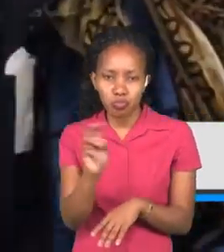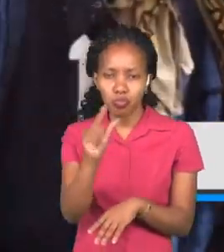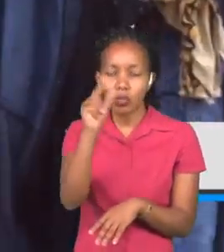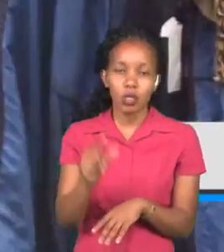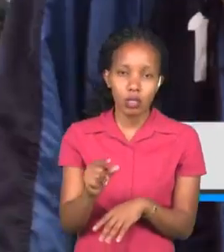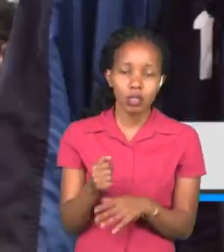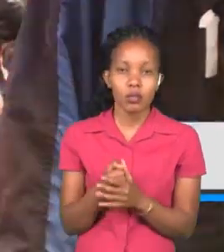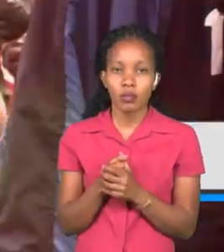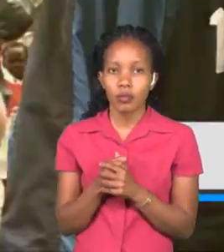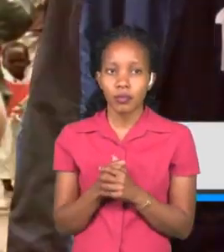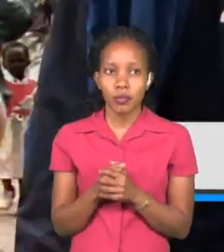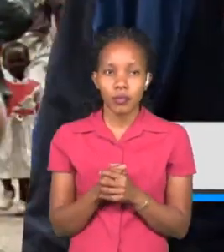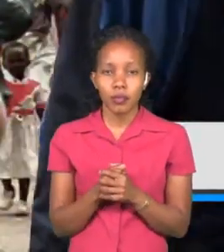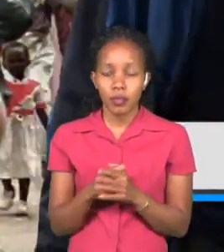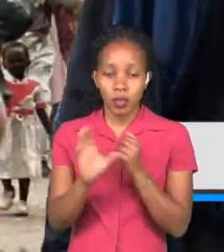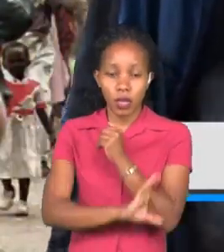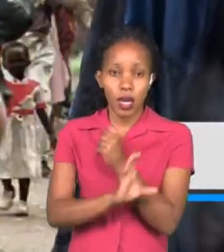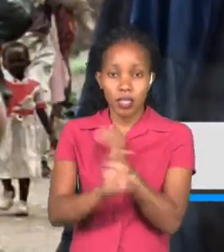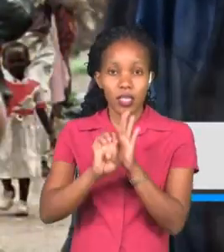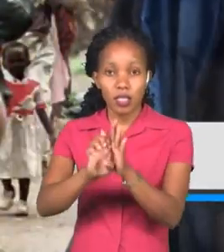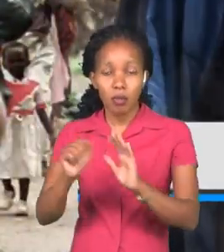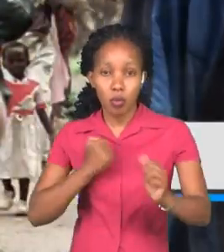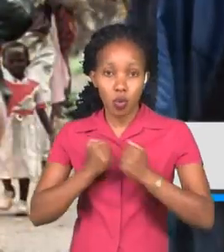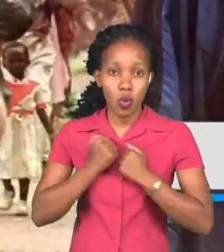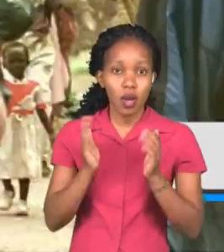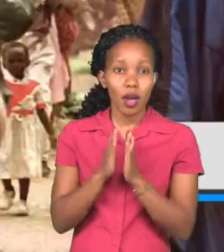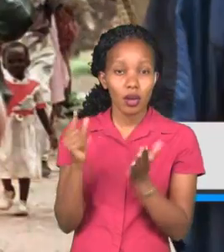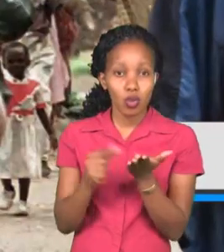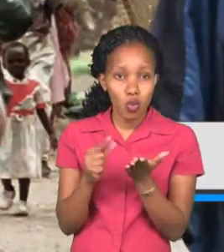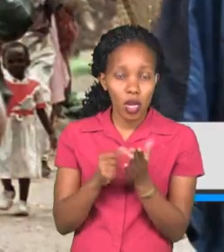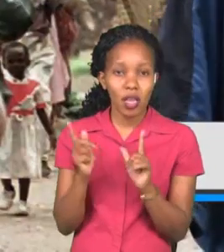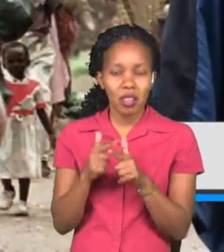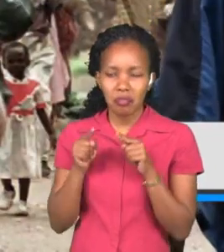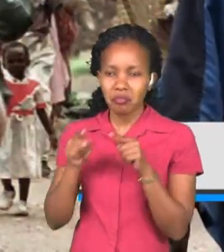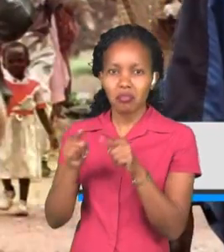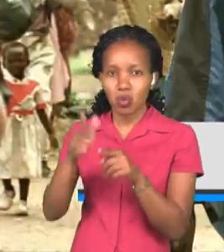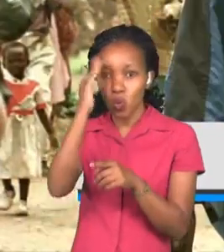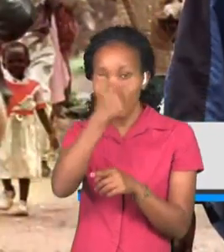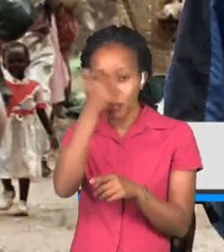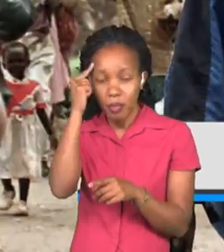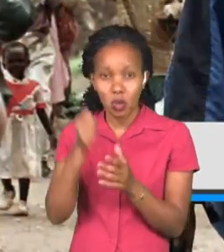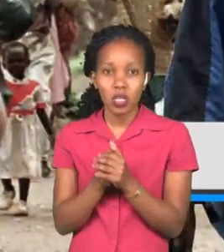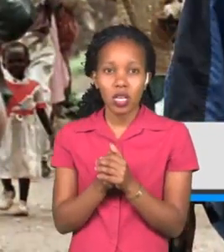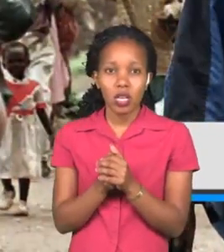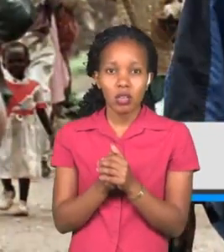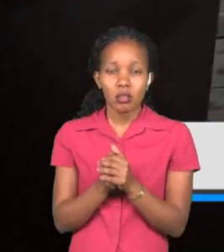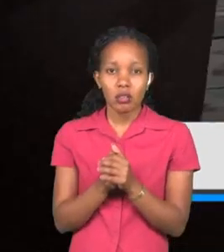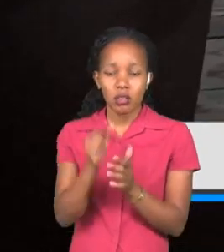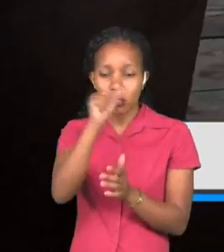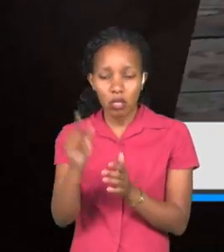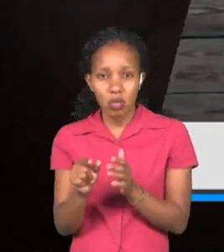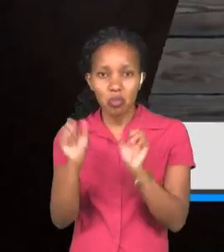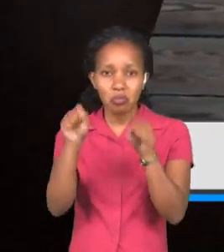a common sight. Countries such as Rwanda and Uganda have also been accused of fueling regional instability through